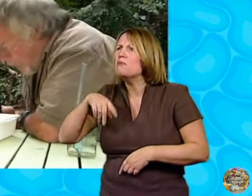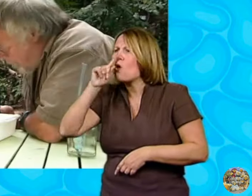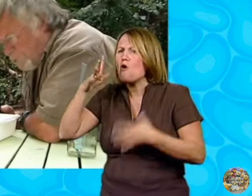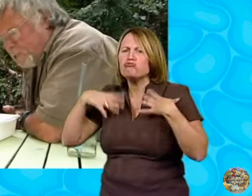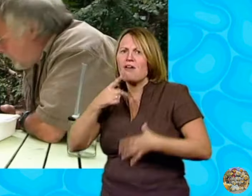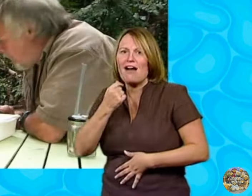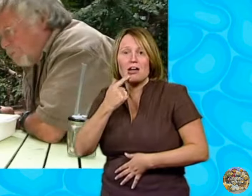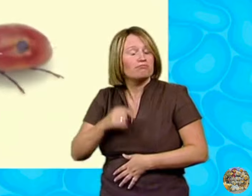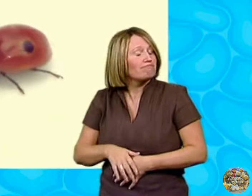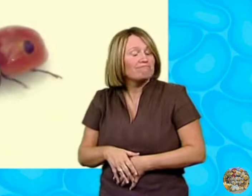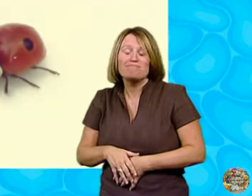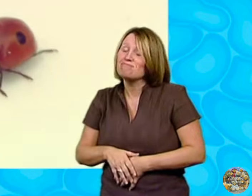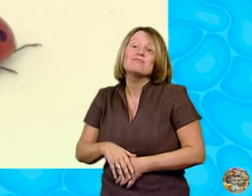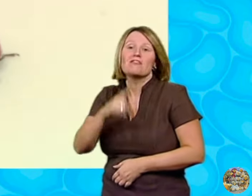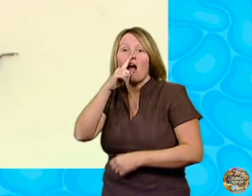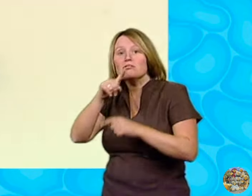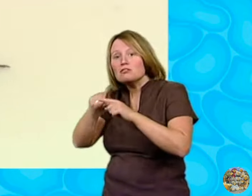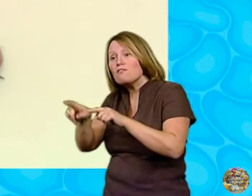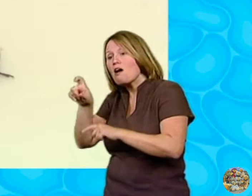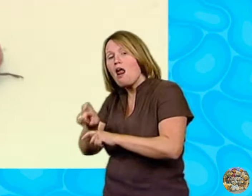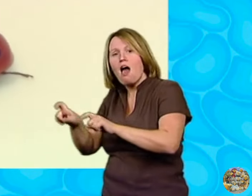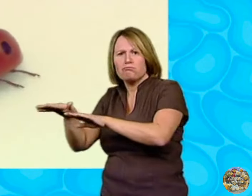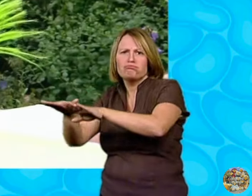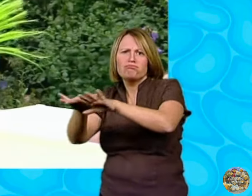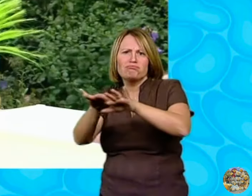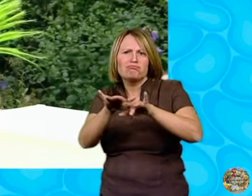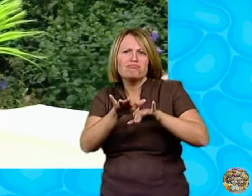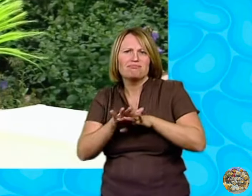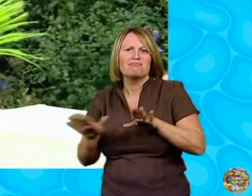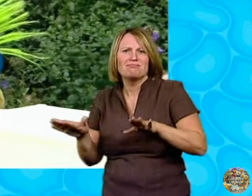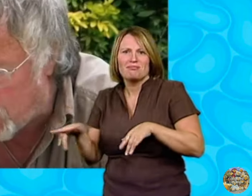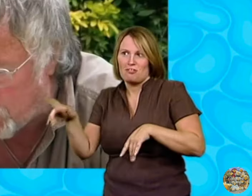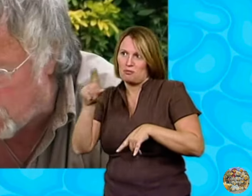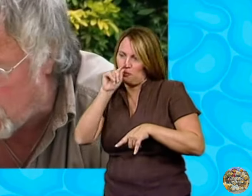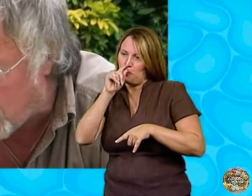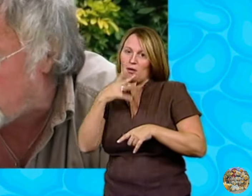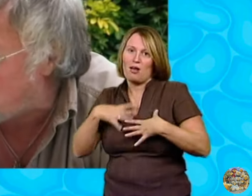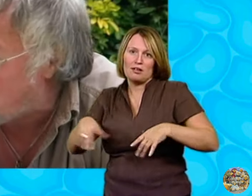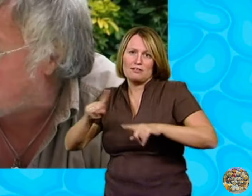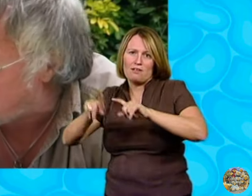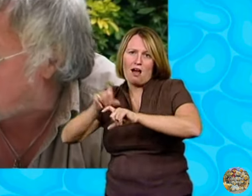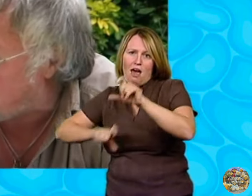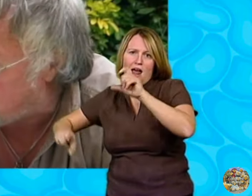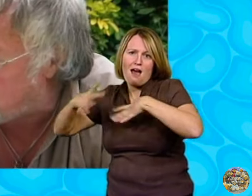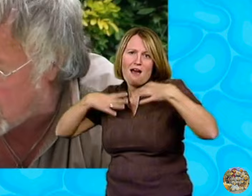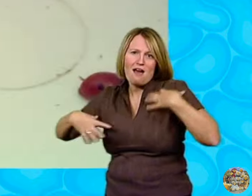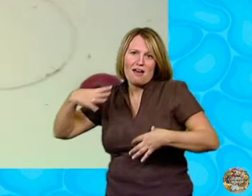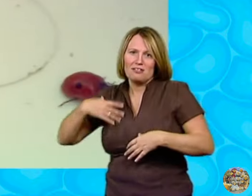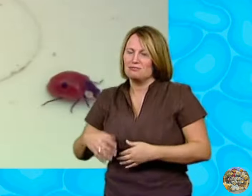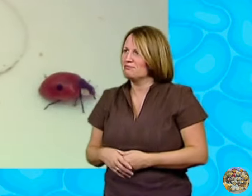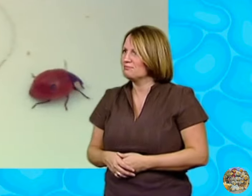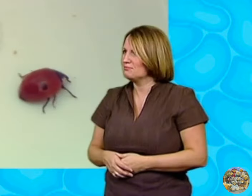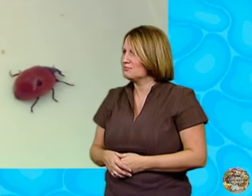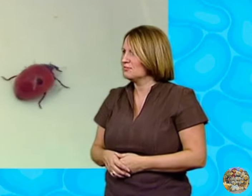ladybirds were red. No. They're not. It's the commonest colours, that's true. But in fact, ladybirds do come in all sorts of different colours.